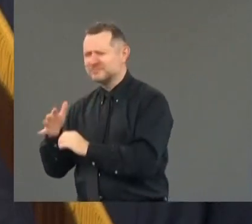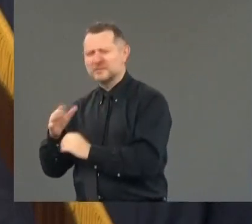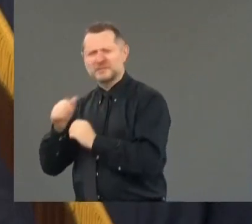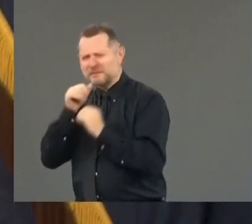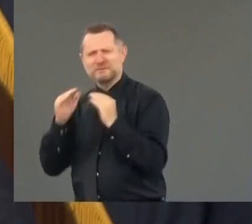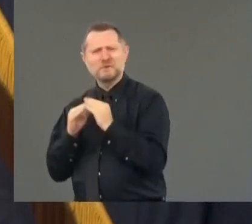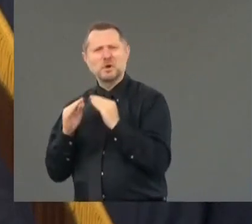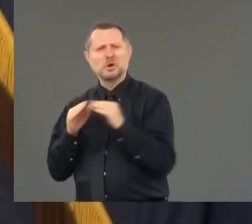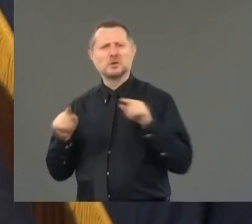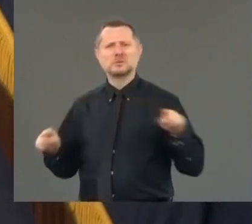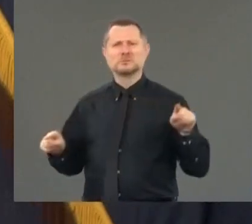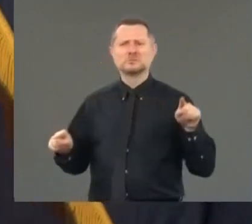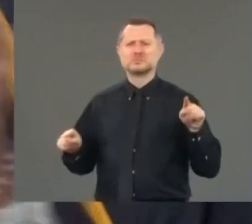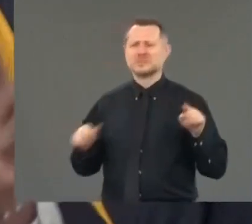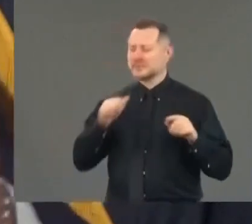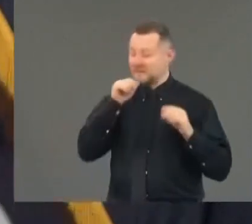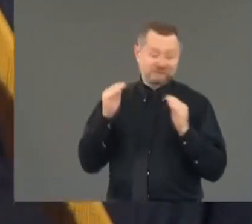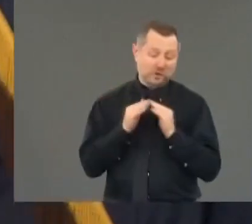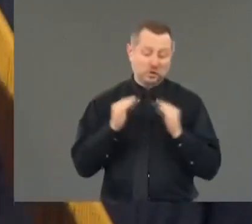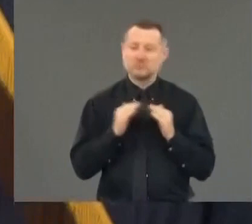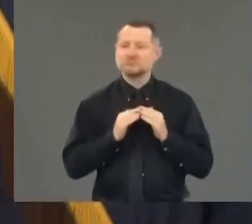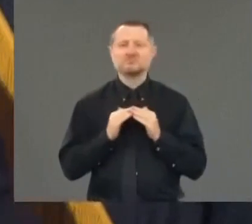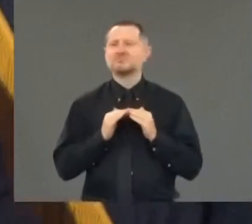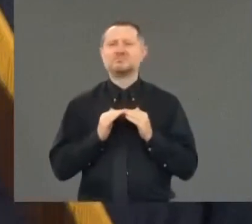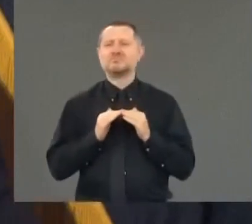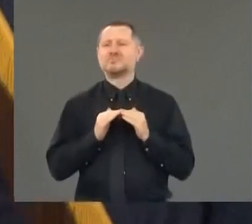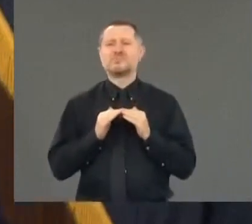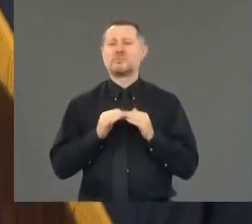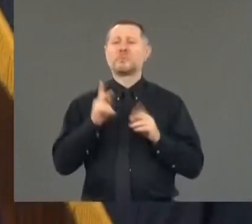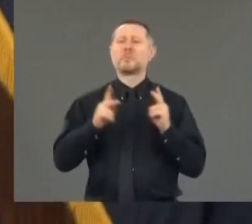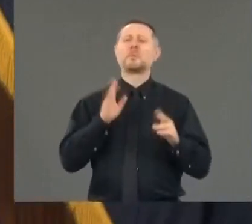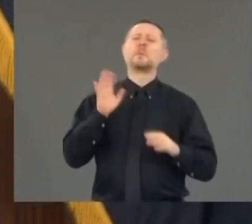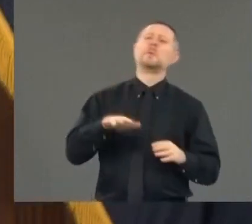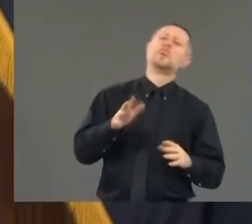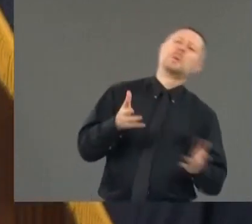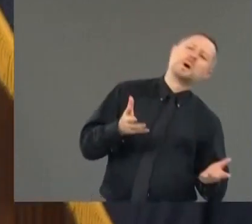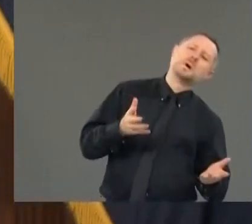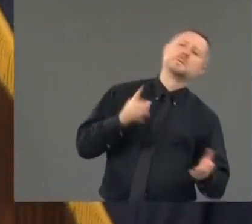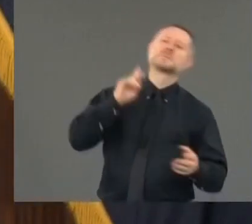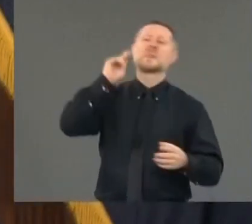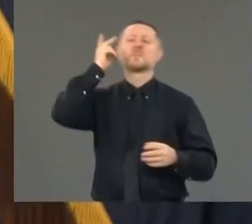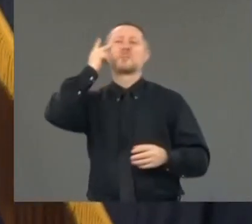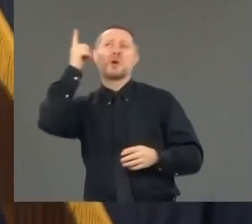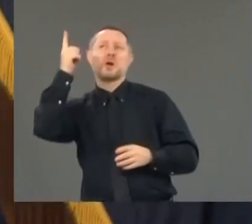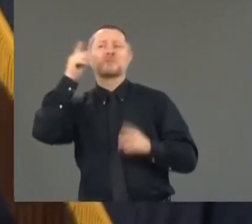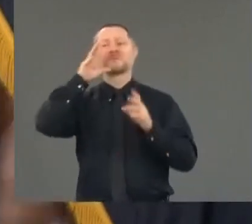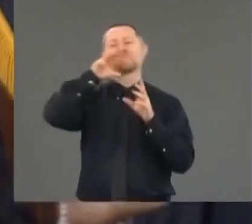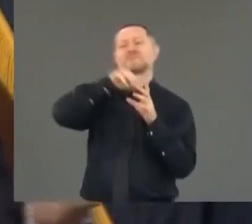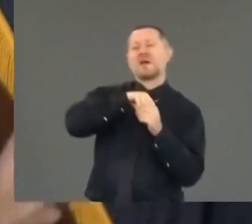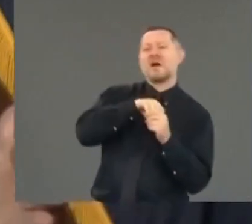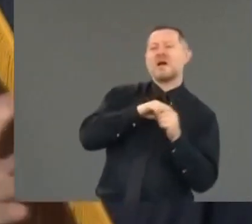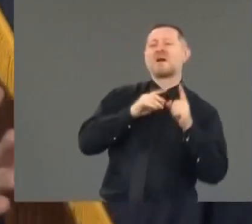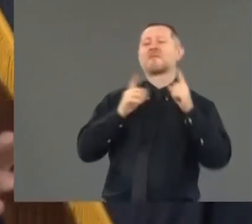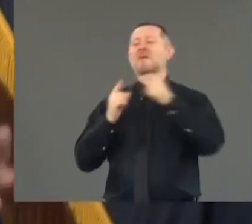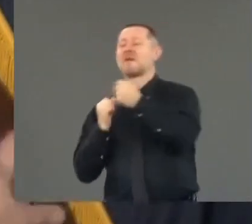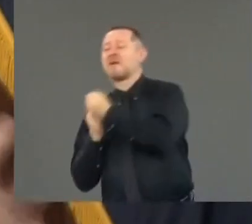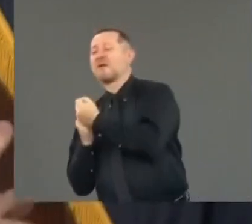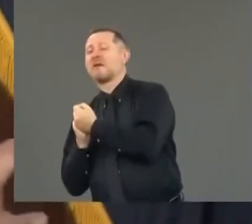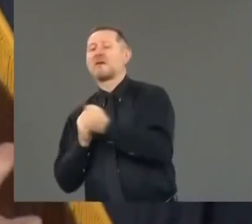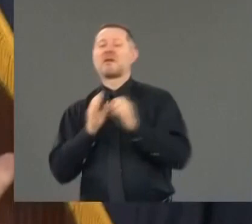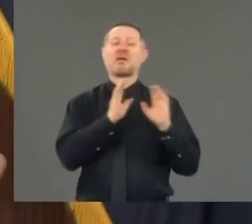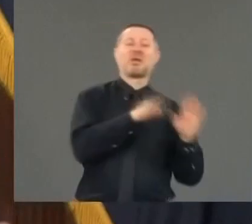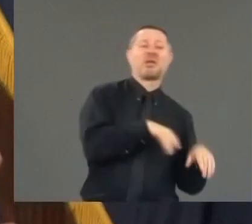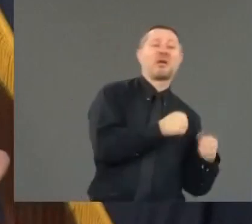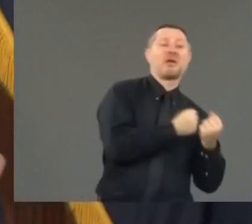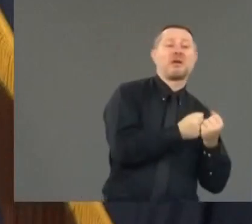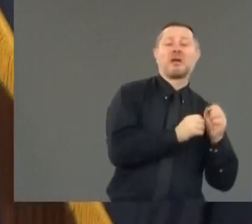fair at all? Well, you don't understand. It's hard politically to do that. Well, I understand